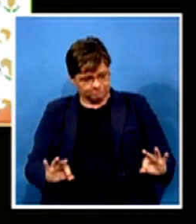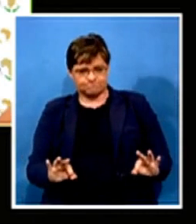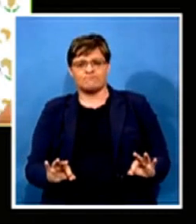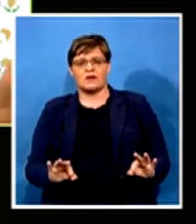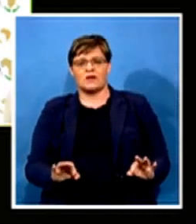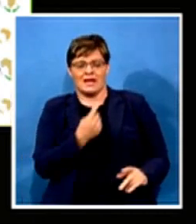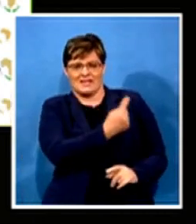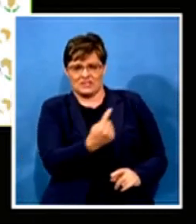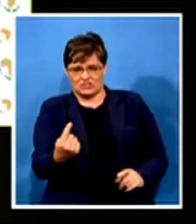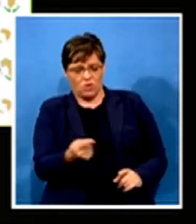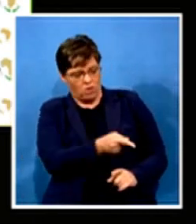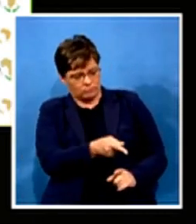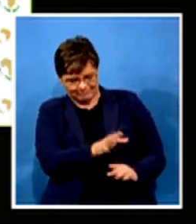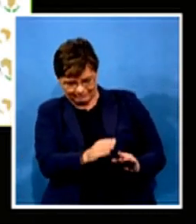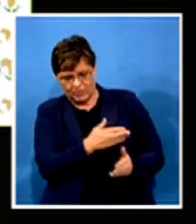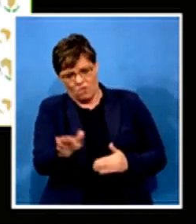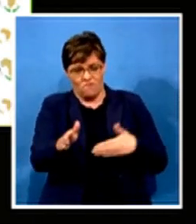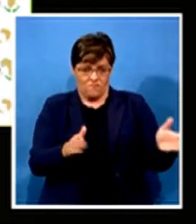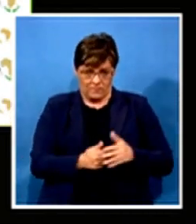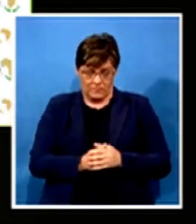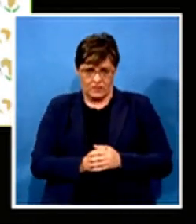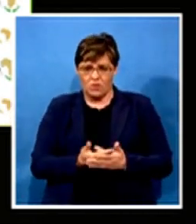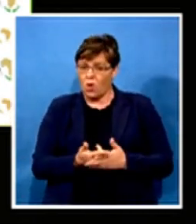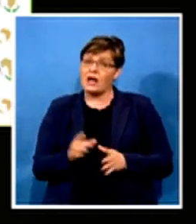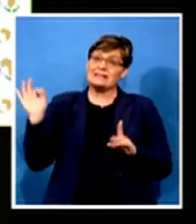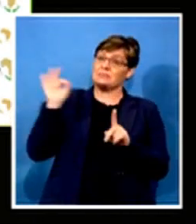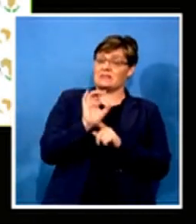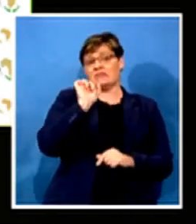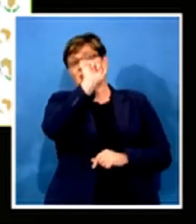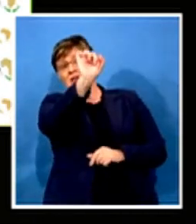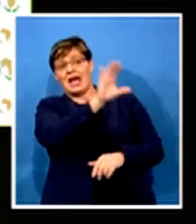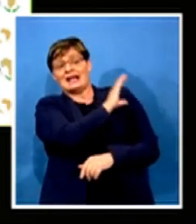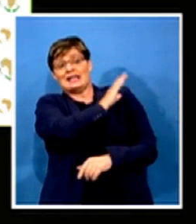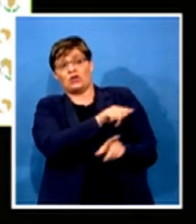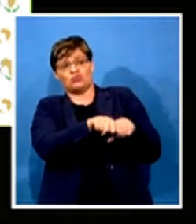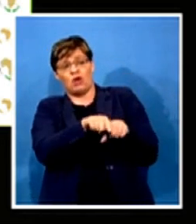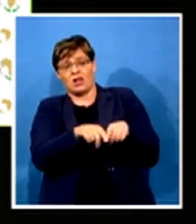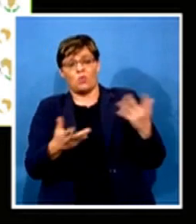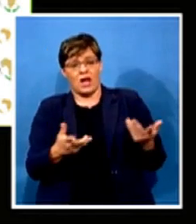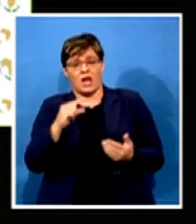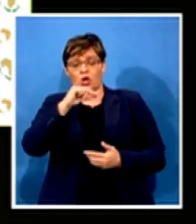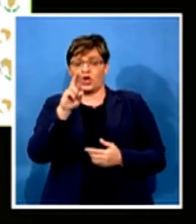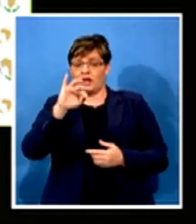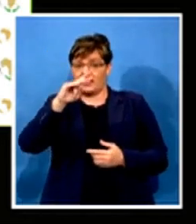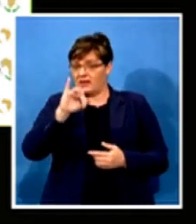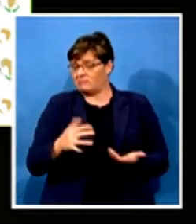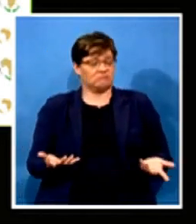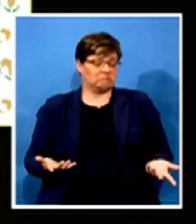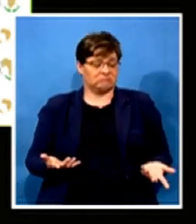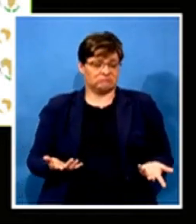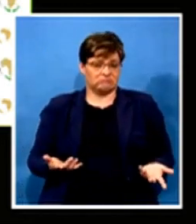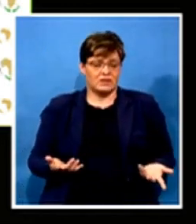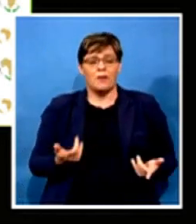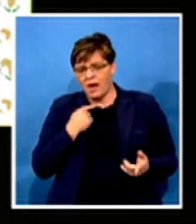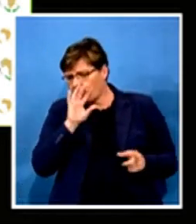to the specific of that clinical trial in Guinea, but we will be reaching out to them to understand more what is going